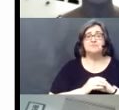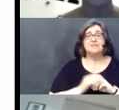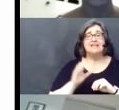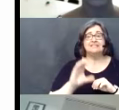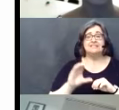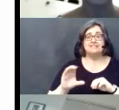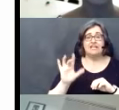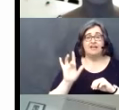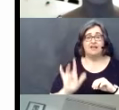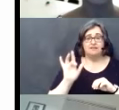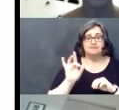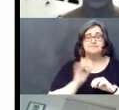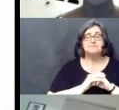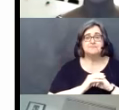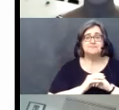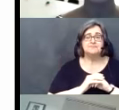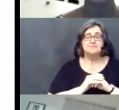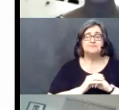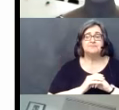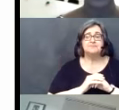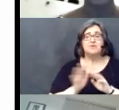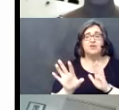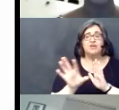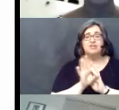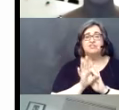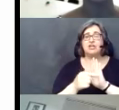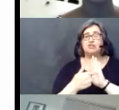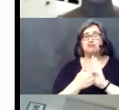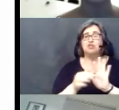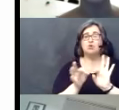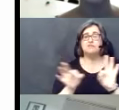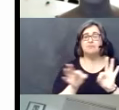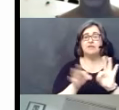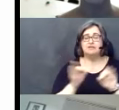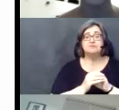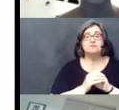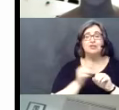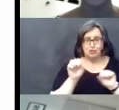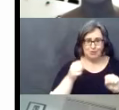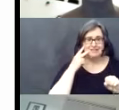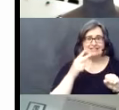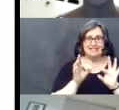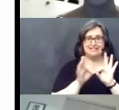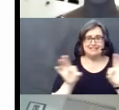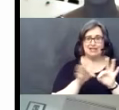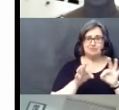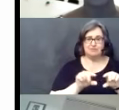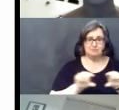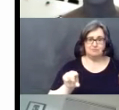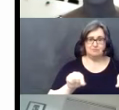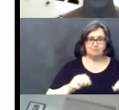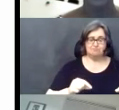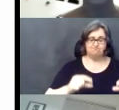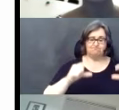Closed Captions. Select Show Subtitle, and you should be able to see the captions right above the meeting